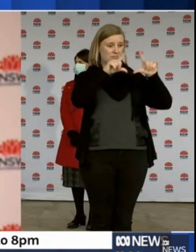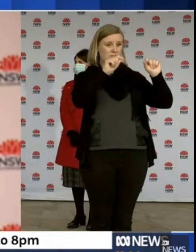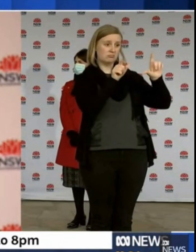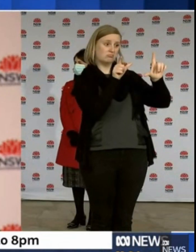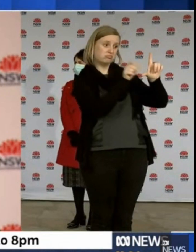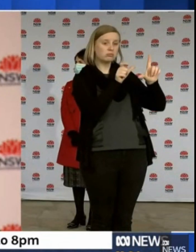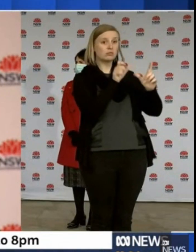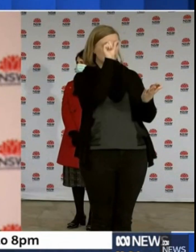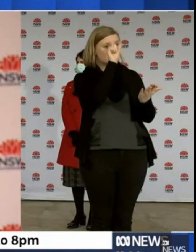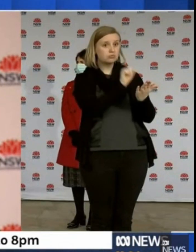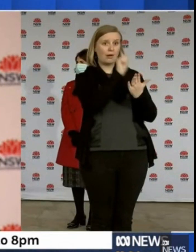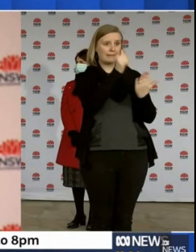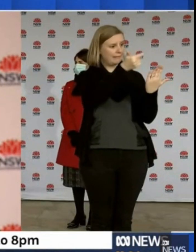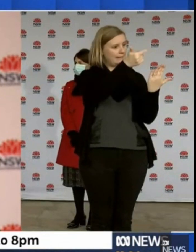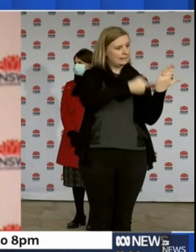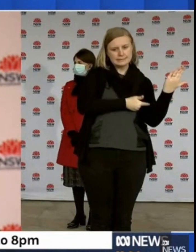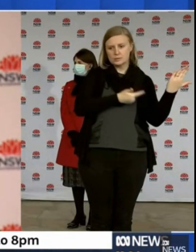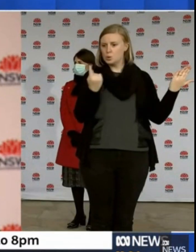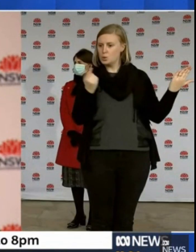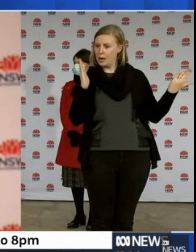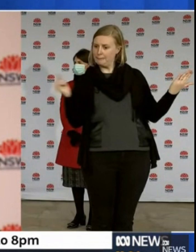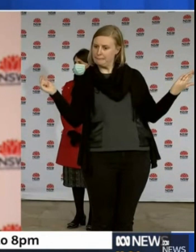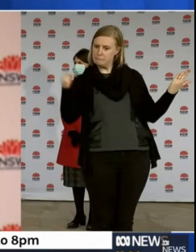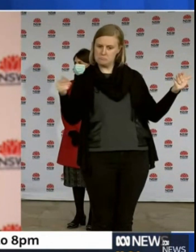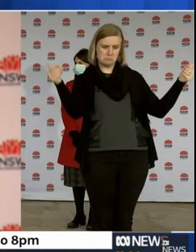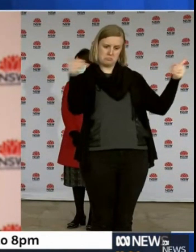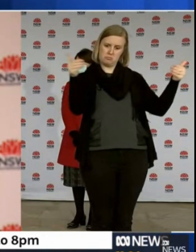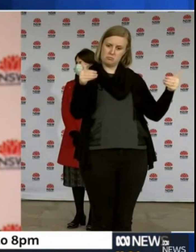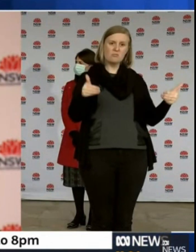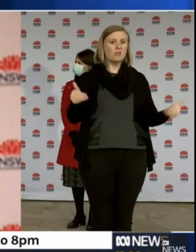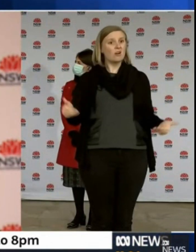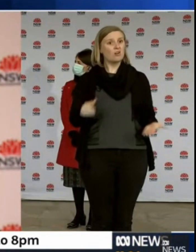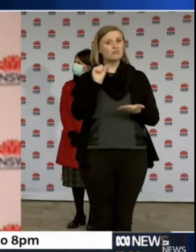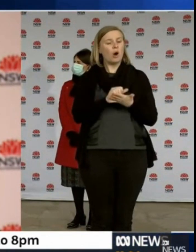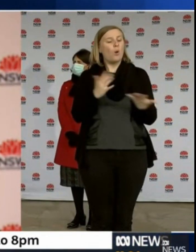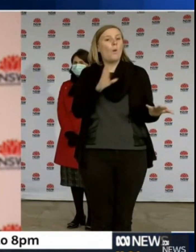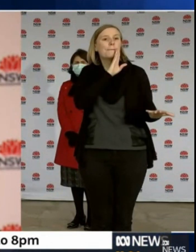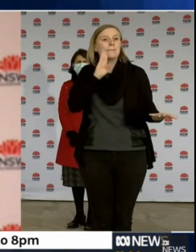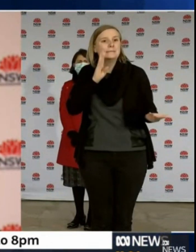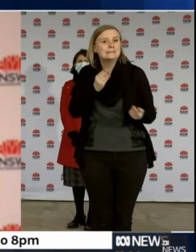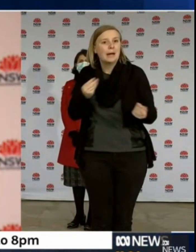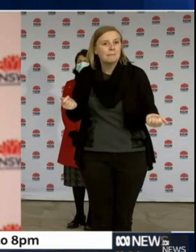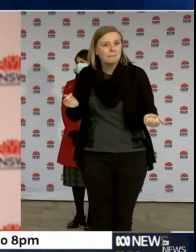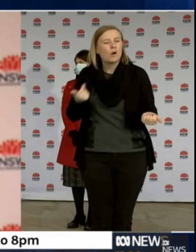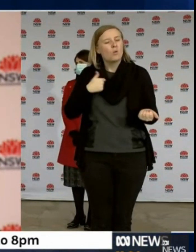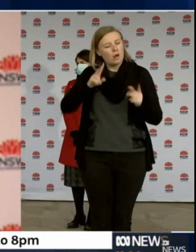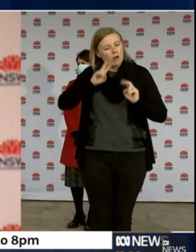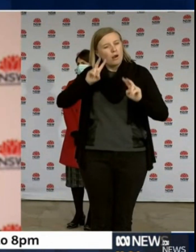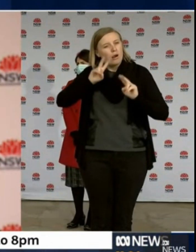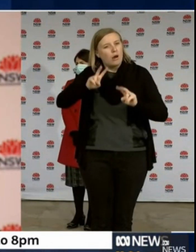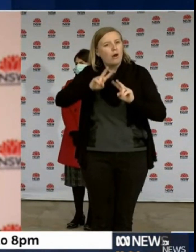to identify accurately who was there? These are all factors that give us either reassurance,